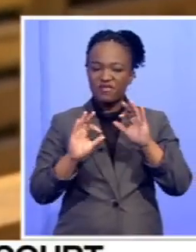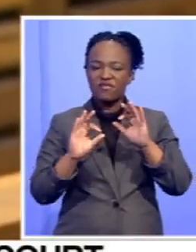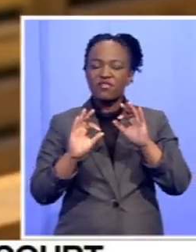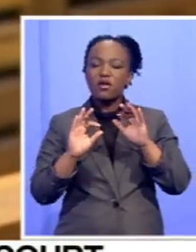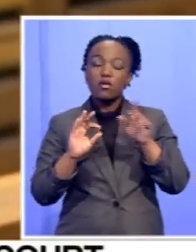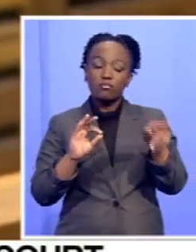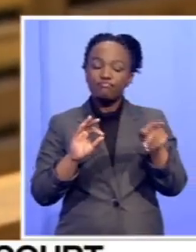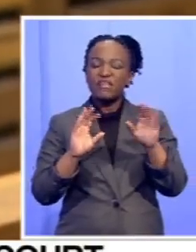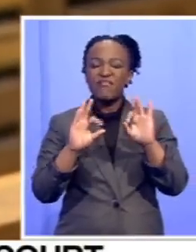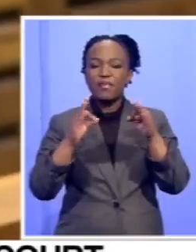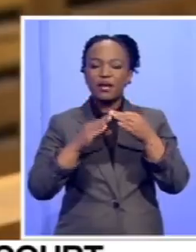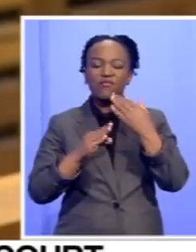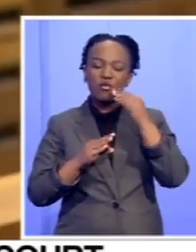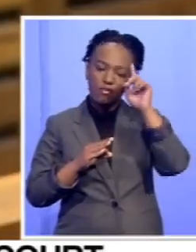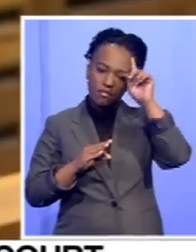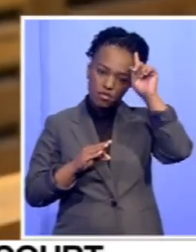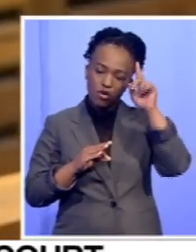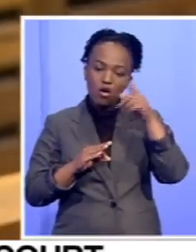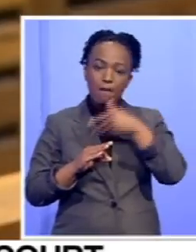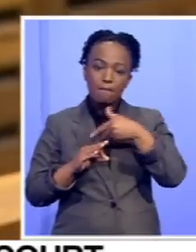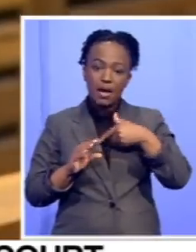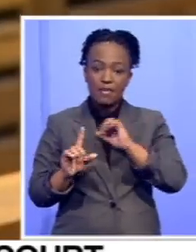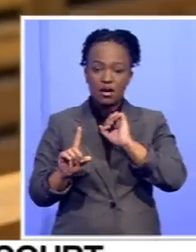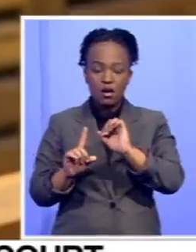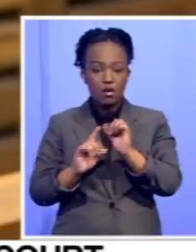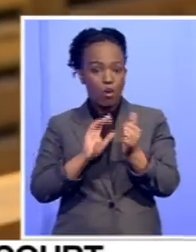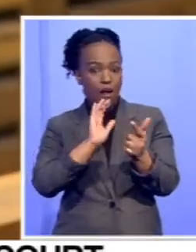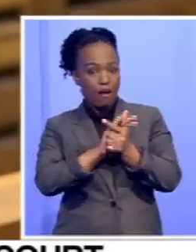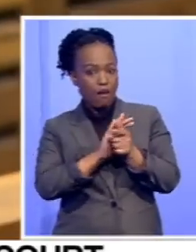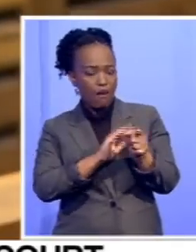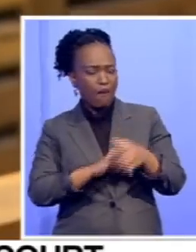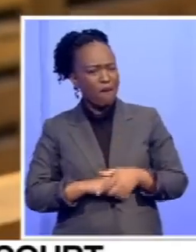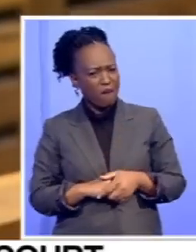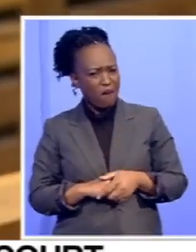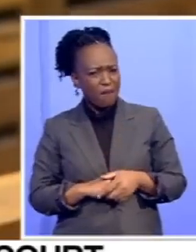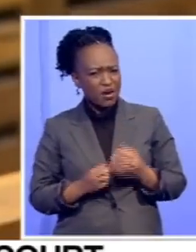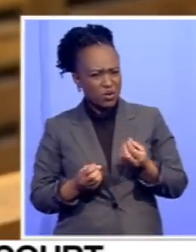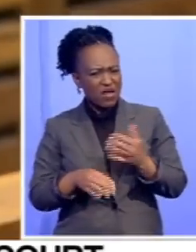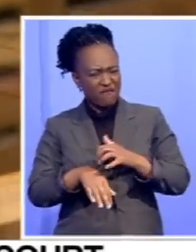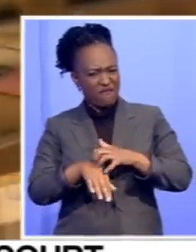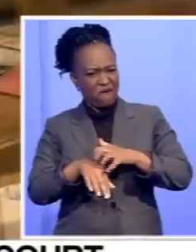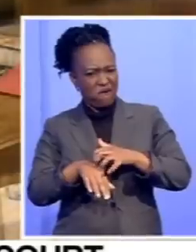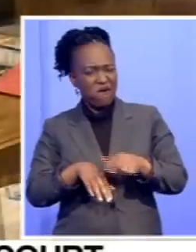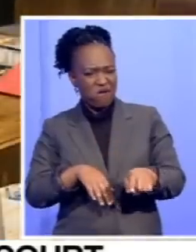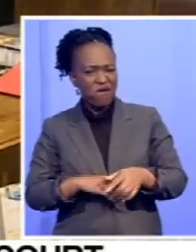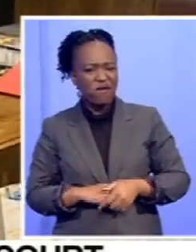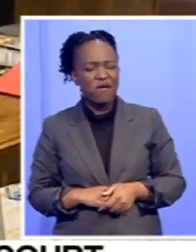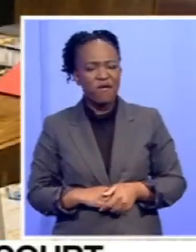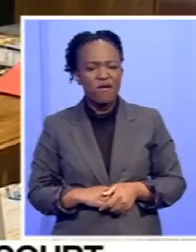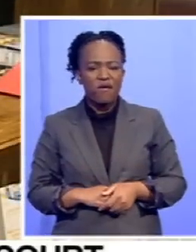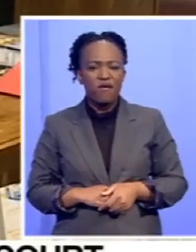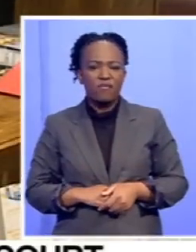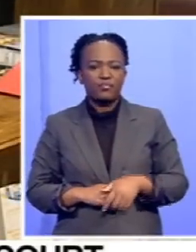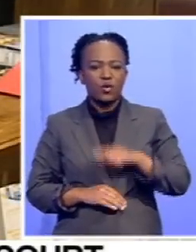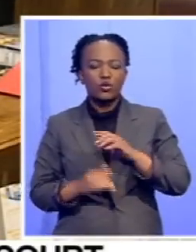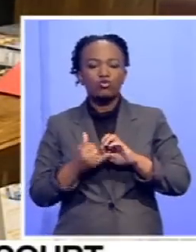from burying his own mother in the name of the law is an unthinkable act of provocation. There was in any event no justification for attempting